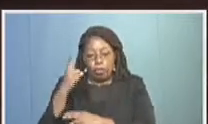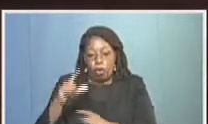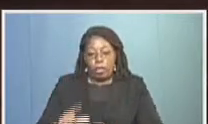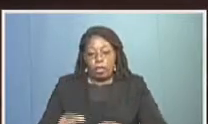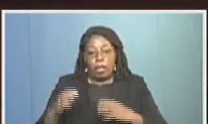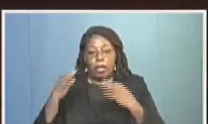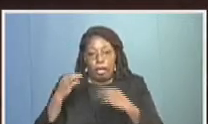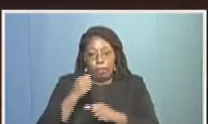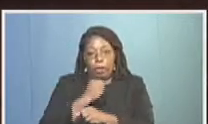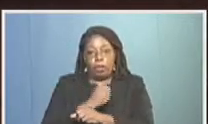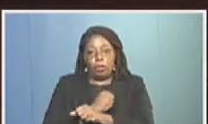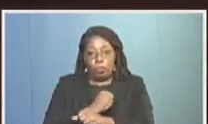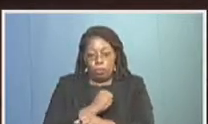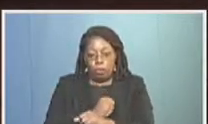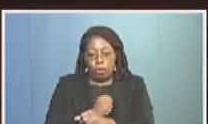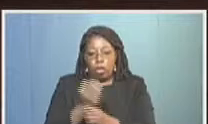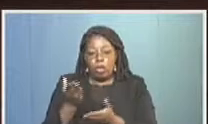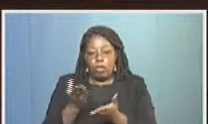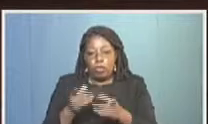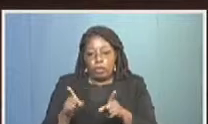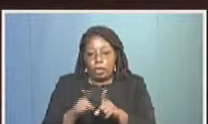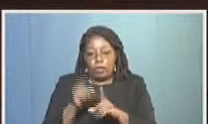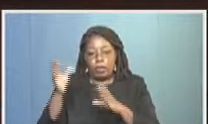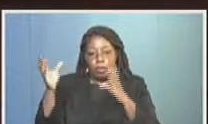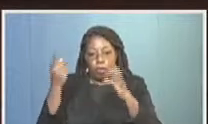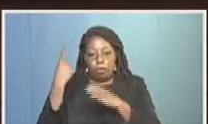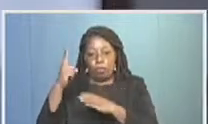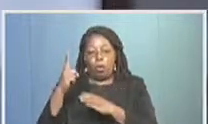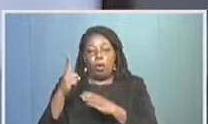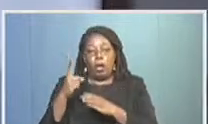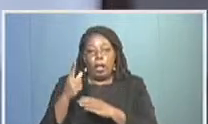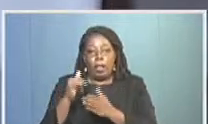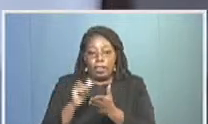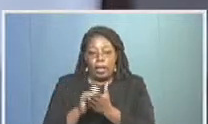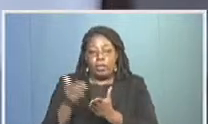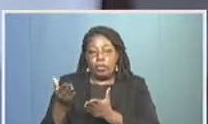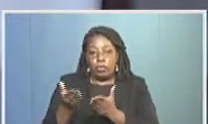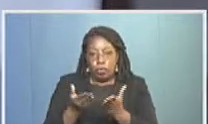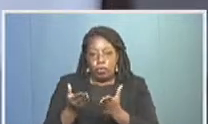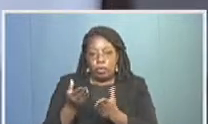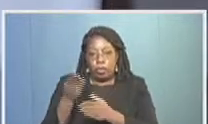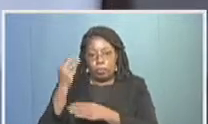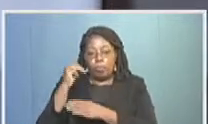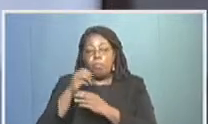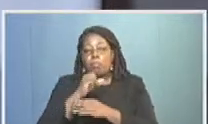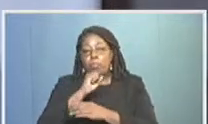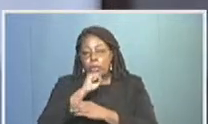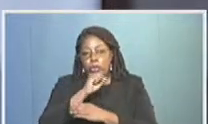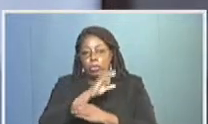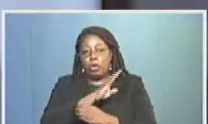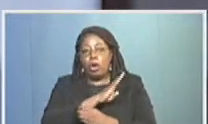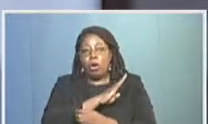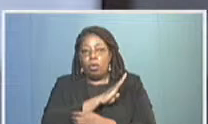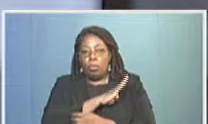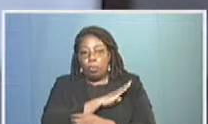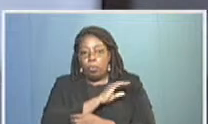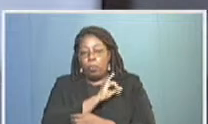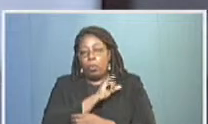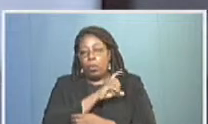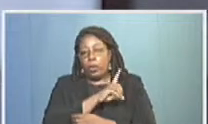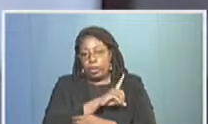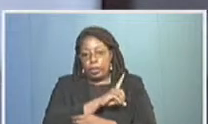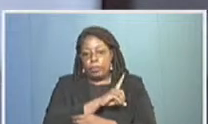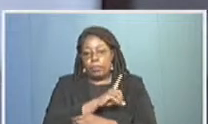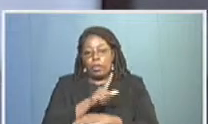of the dioceses. Serving as the celebrant for the Mass was the Right Reverend Leish Boyd, Bishop of the Dioceses of the Bahamas